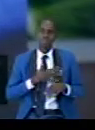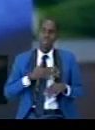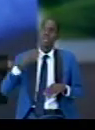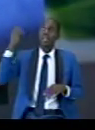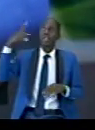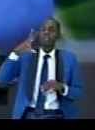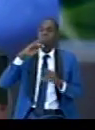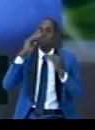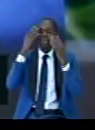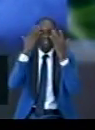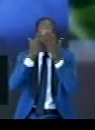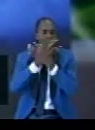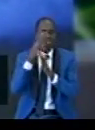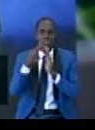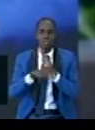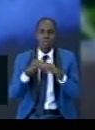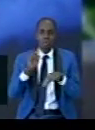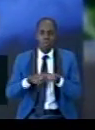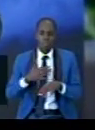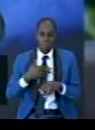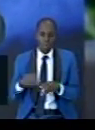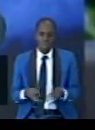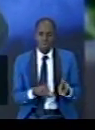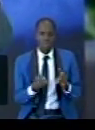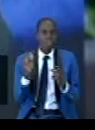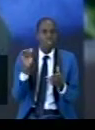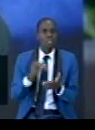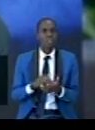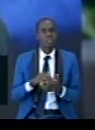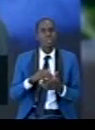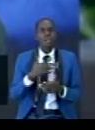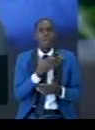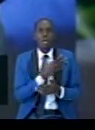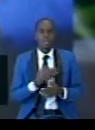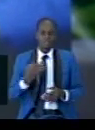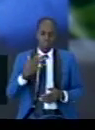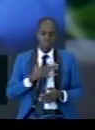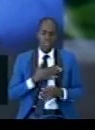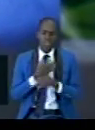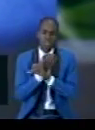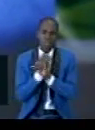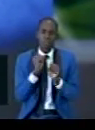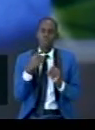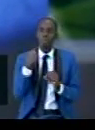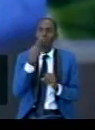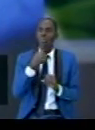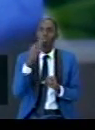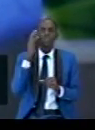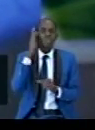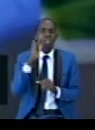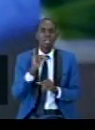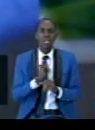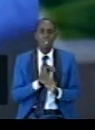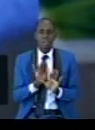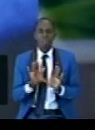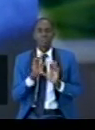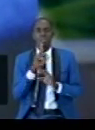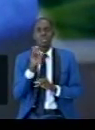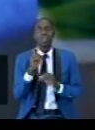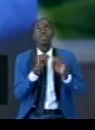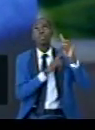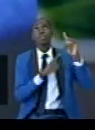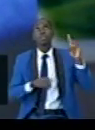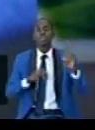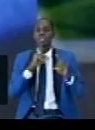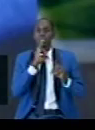path. Again, because the Lord is my light and my salvation, whom shall I fear? The Lord is the strength